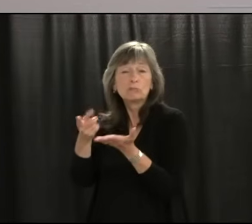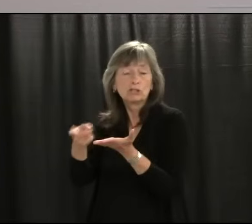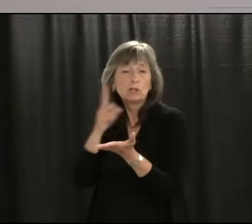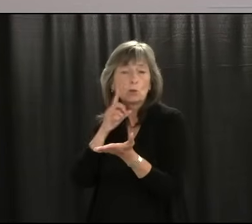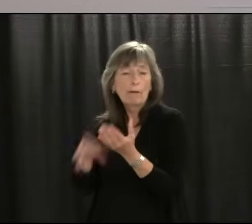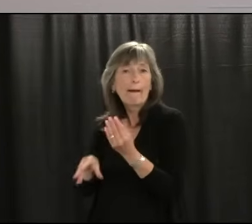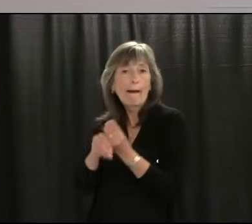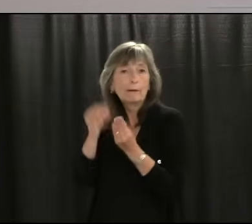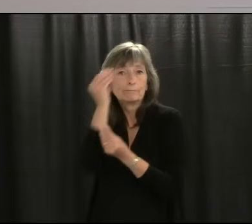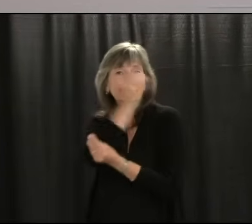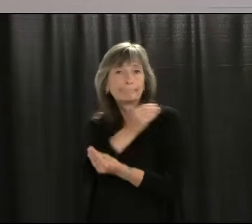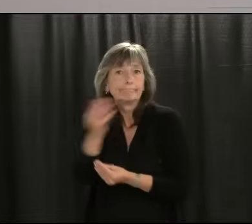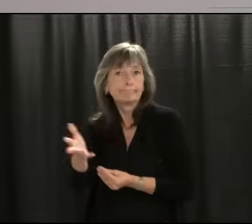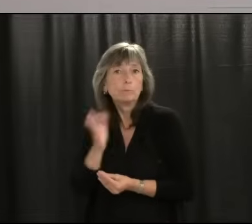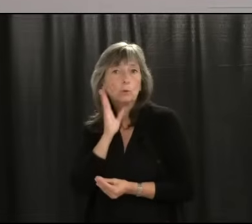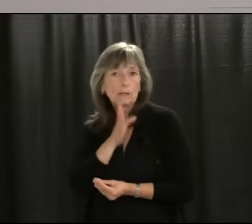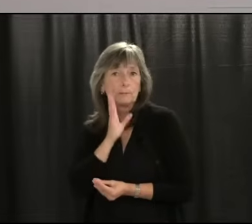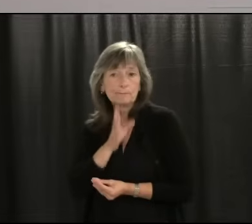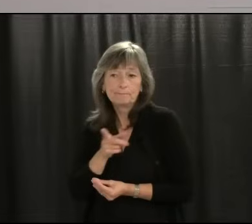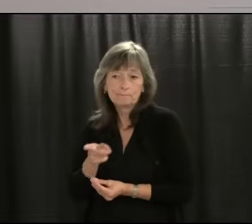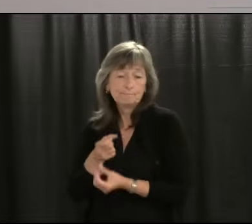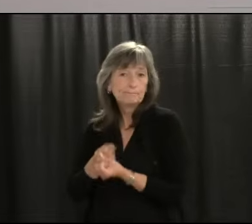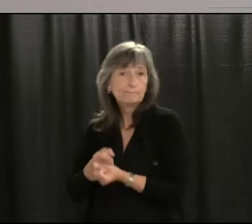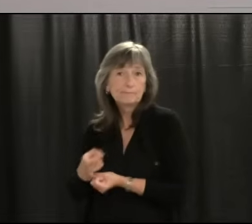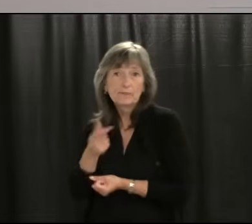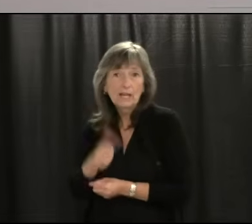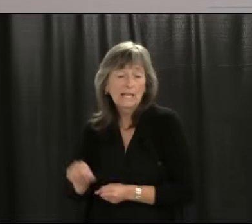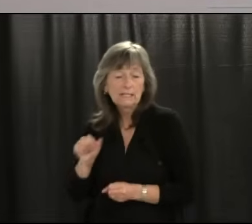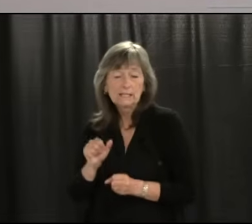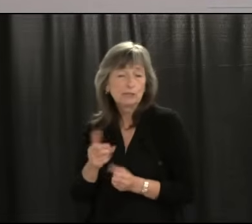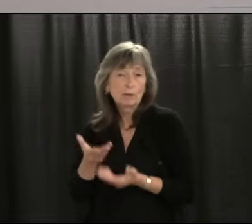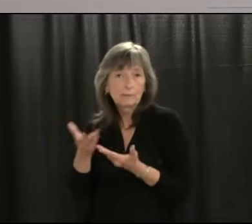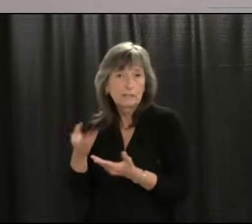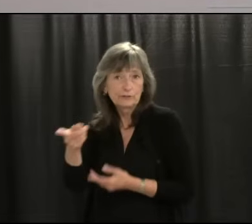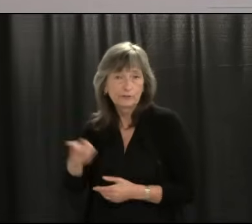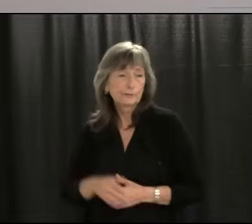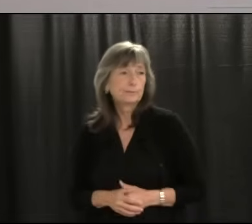necessary, she'll communicate, and we'll certainly support her in communicating that to the public.